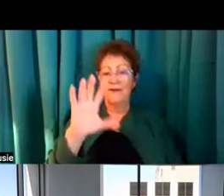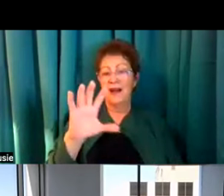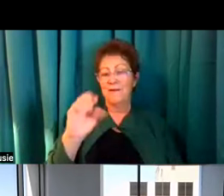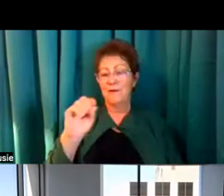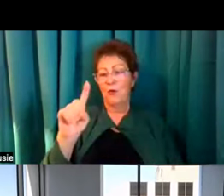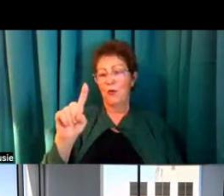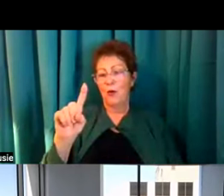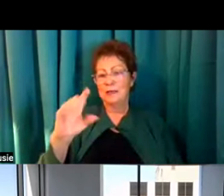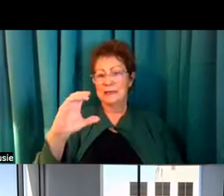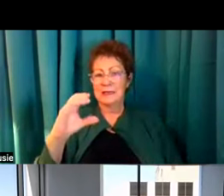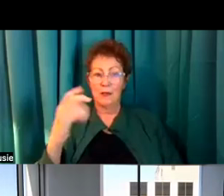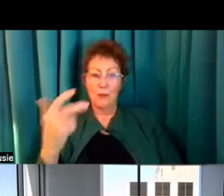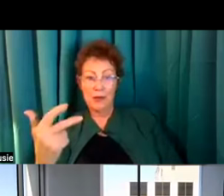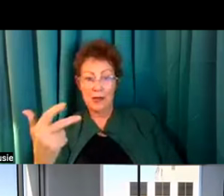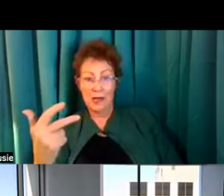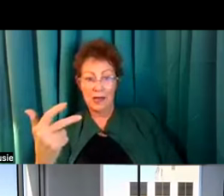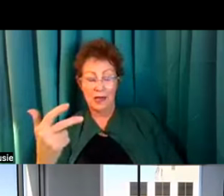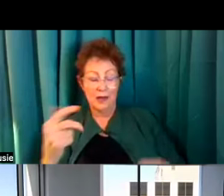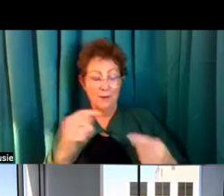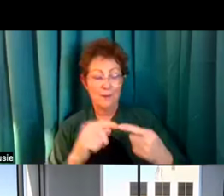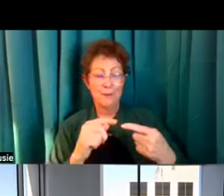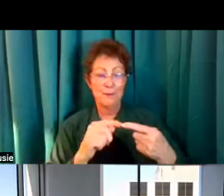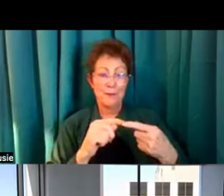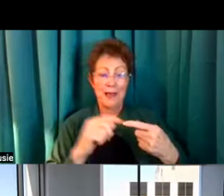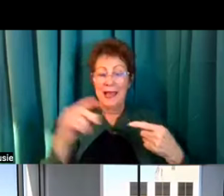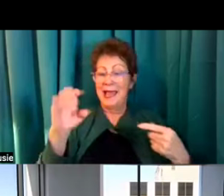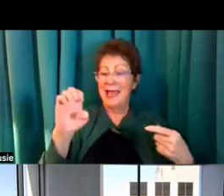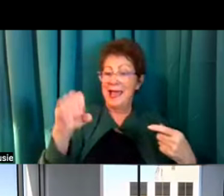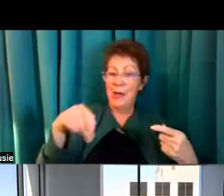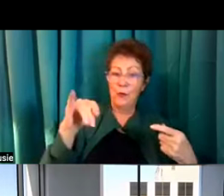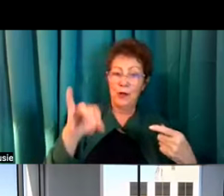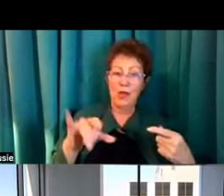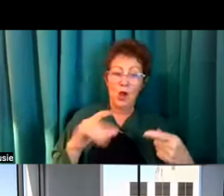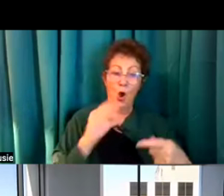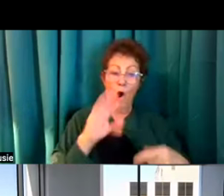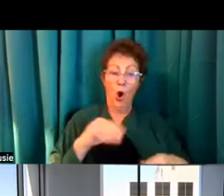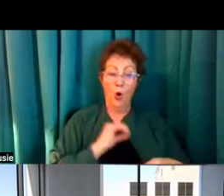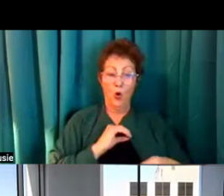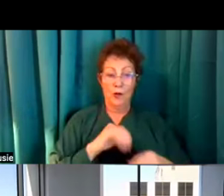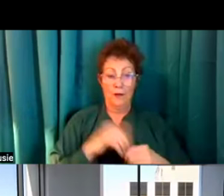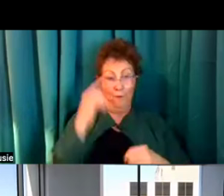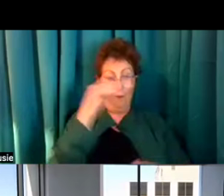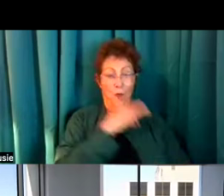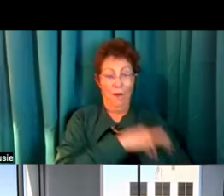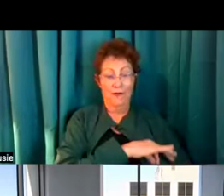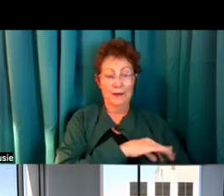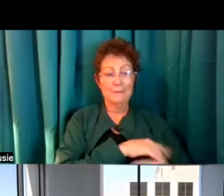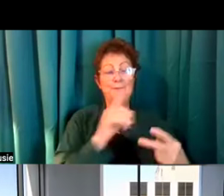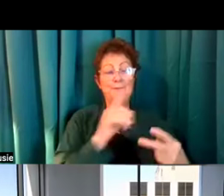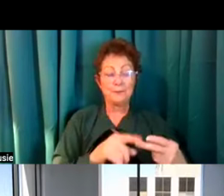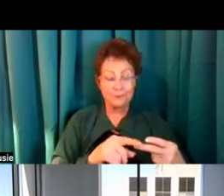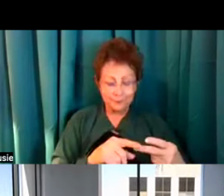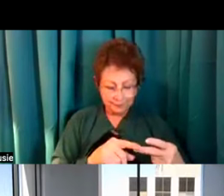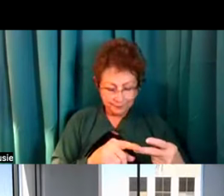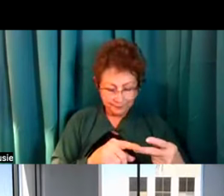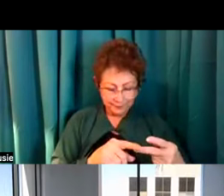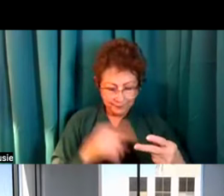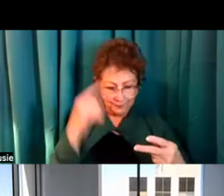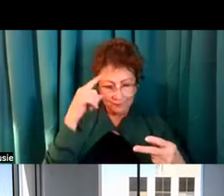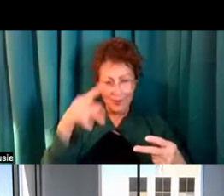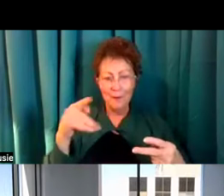is a distinction between the level of equity ownership that they can have in a for-profit. For the public